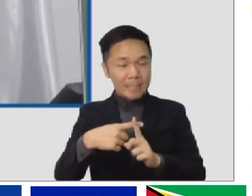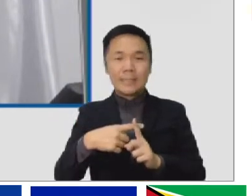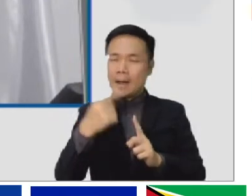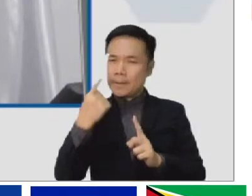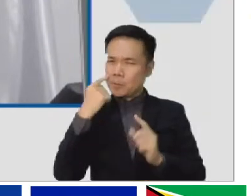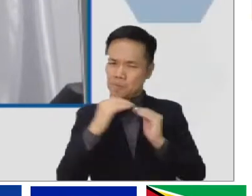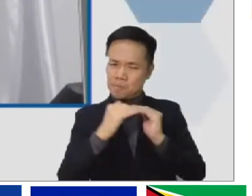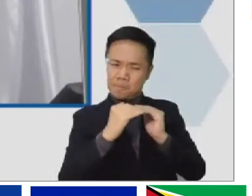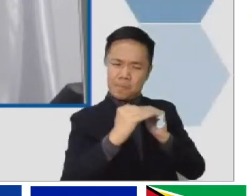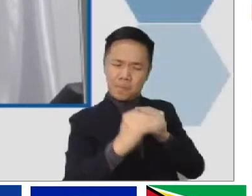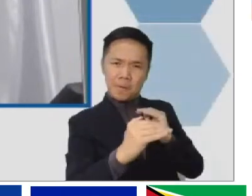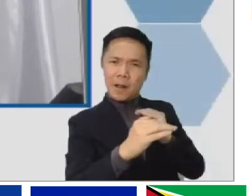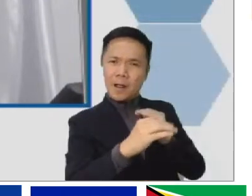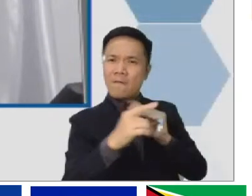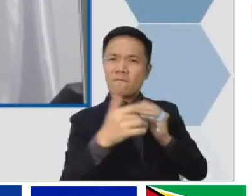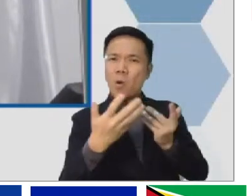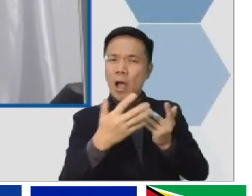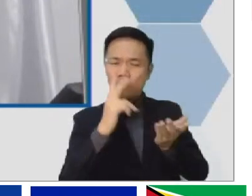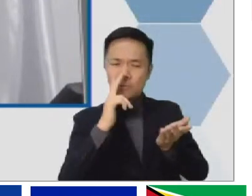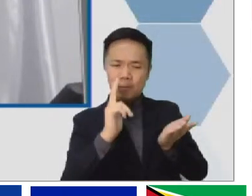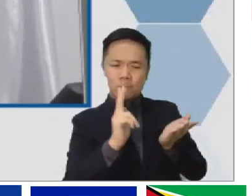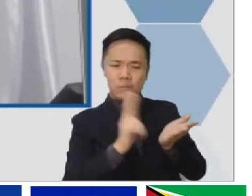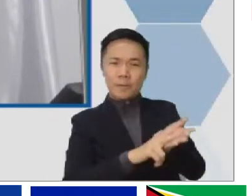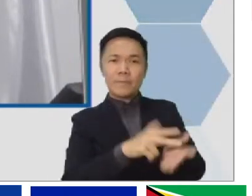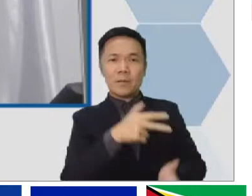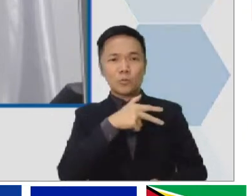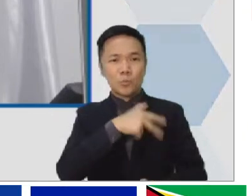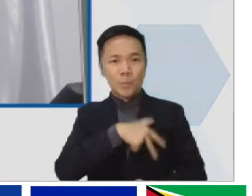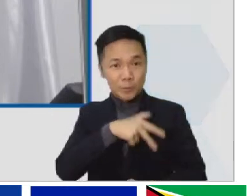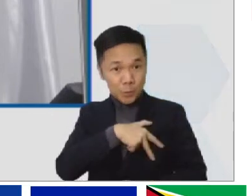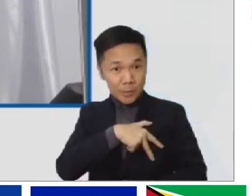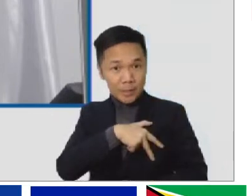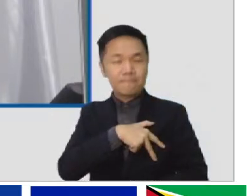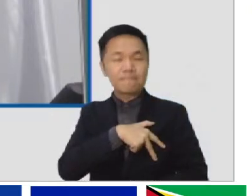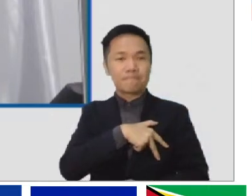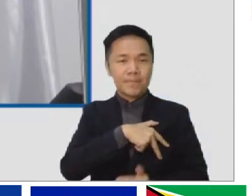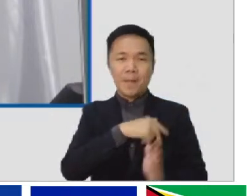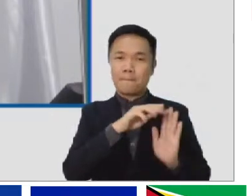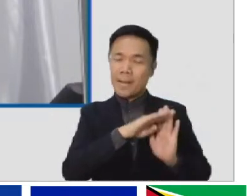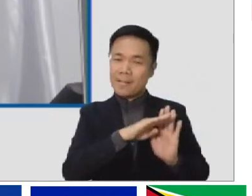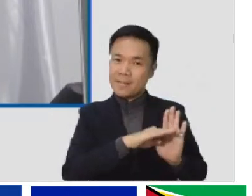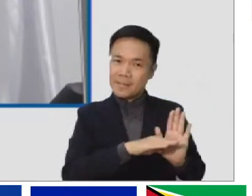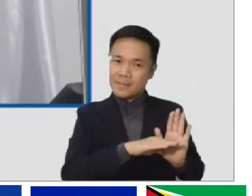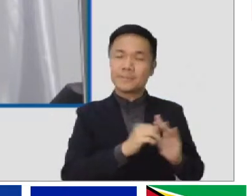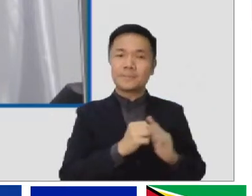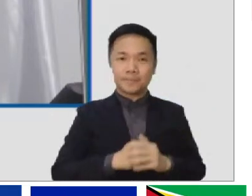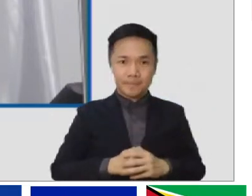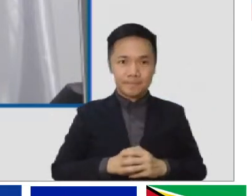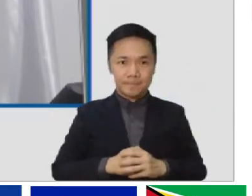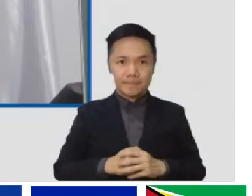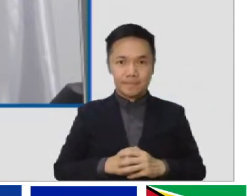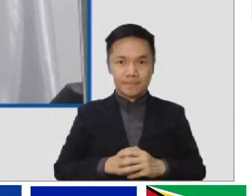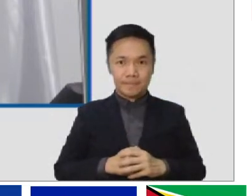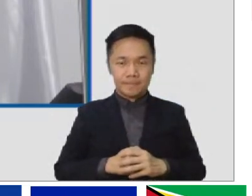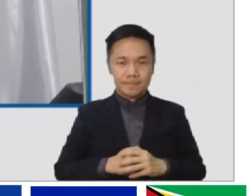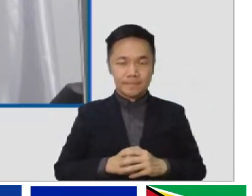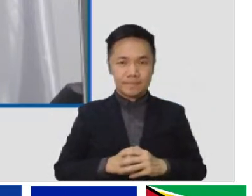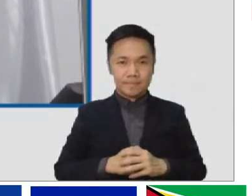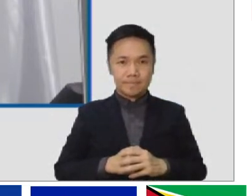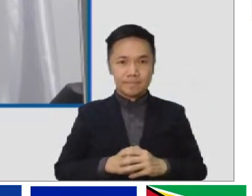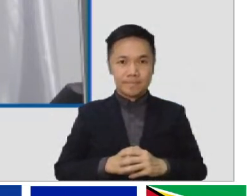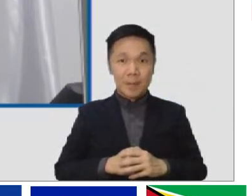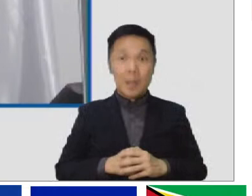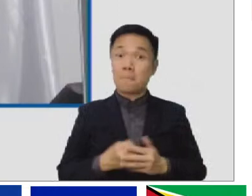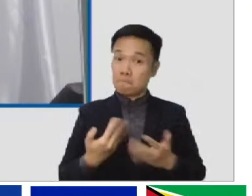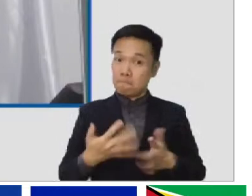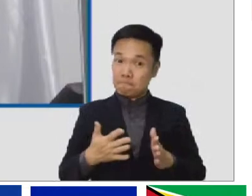implementation of social security protocols, facing this. And like I mentioned, this general crisis caused